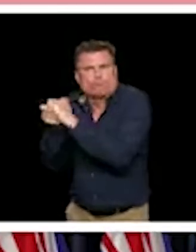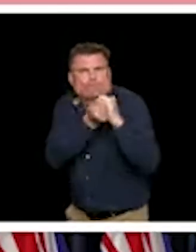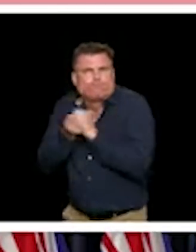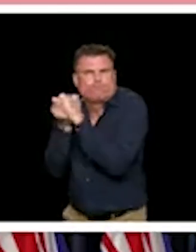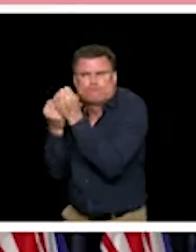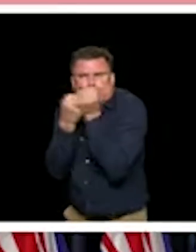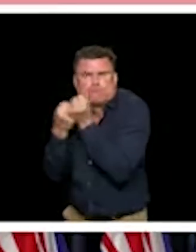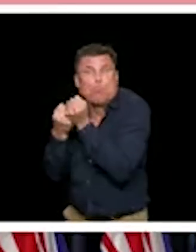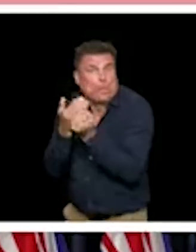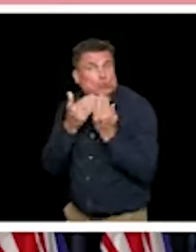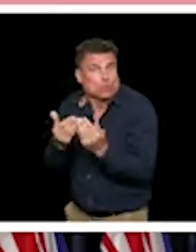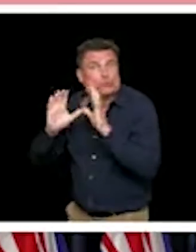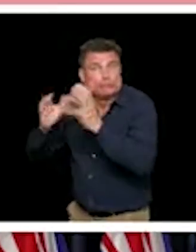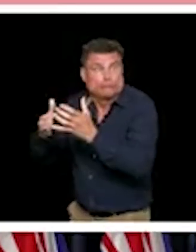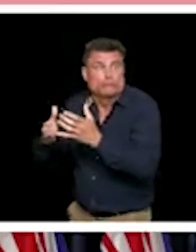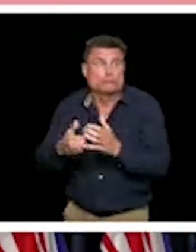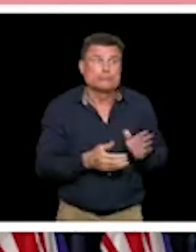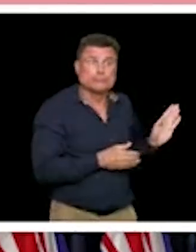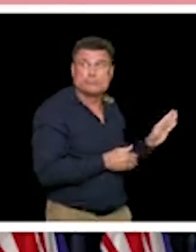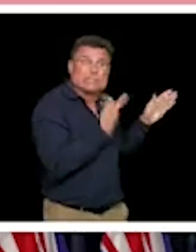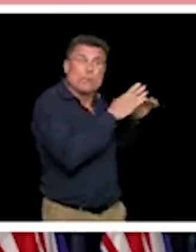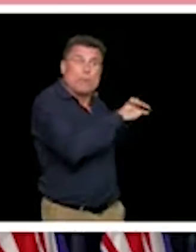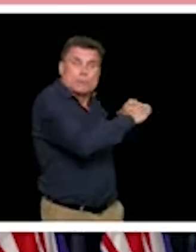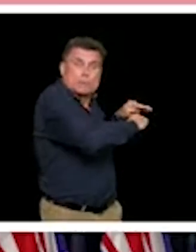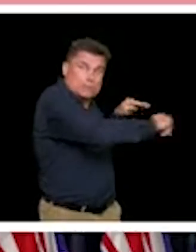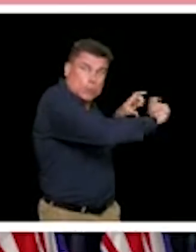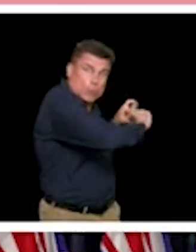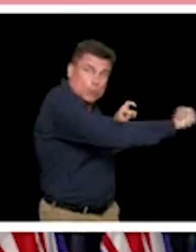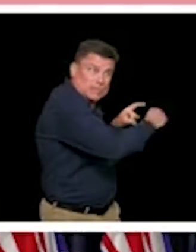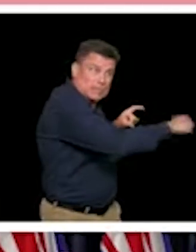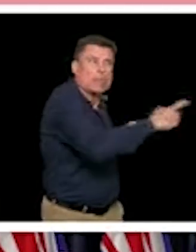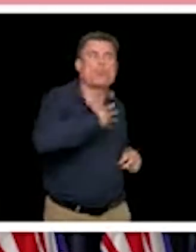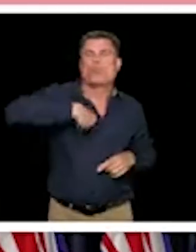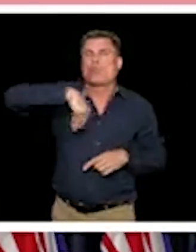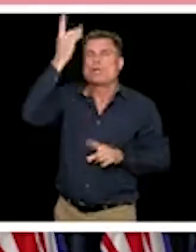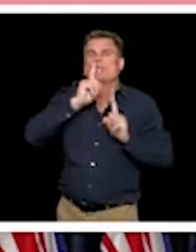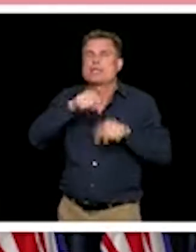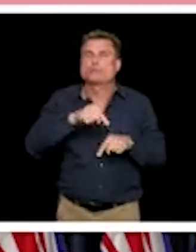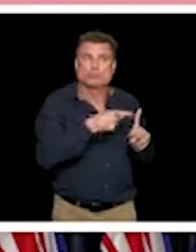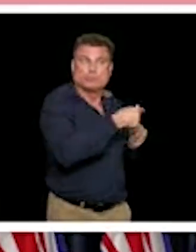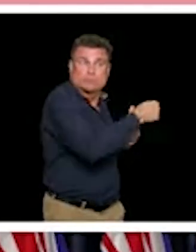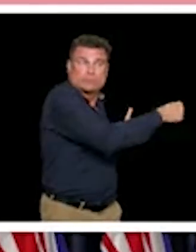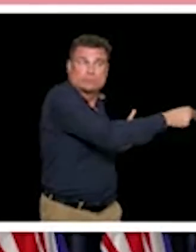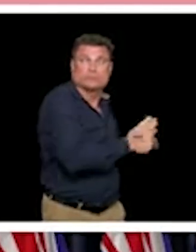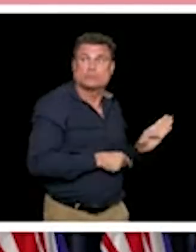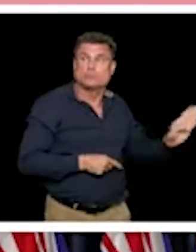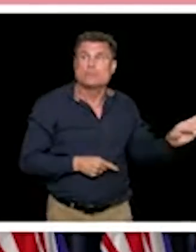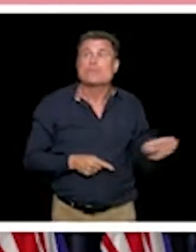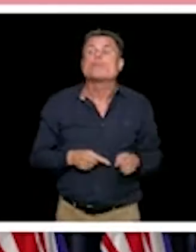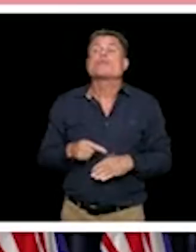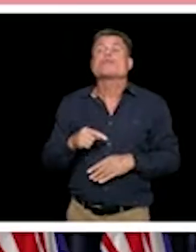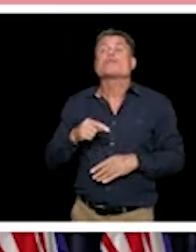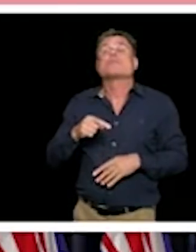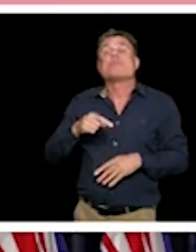happening. The other concerning thing, Caucasian respondents were more likely to report things like increased alcohol consumption, which can